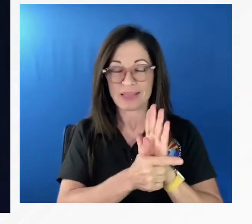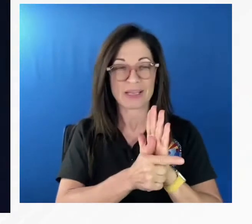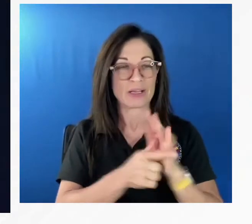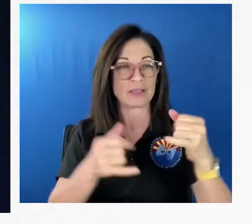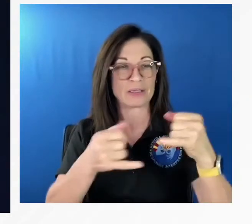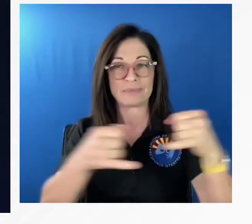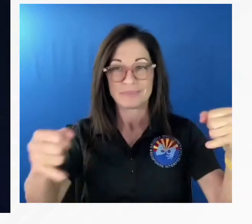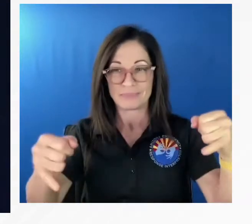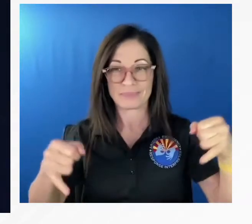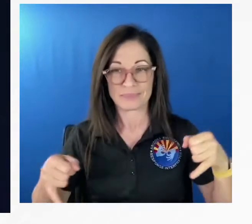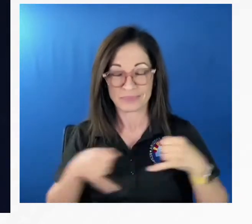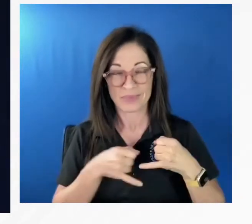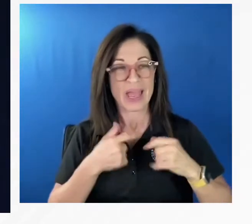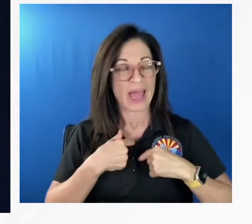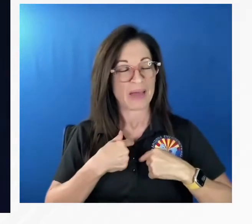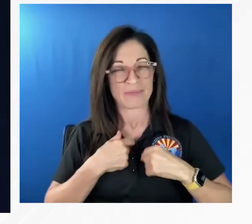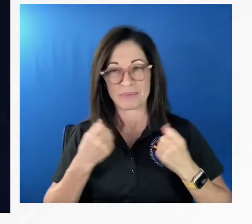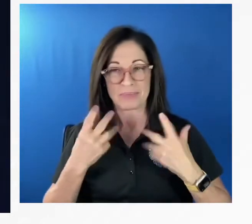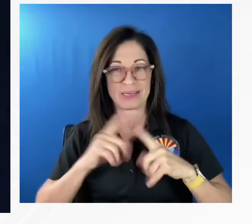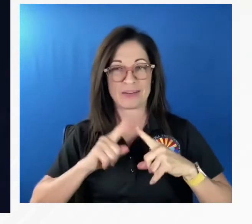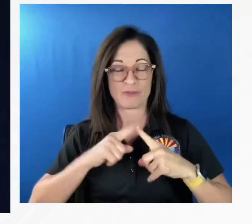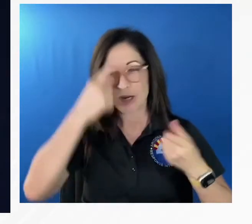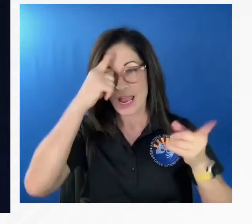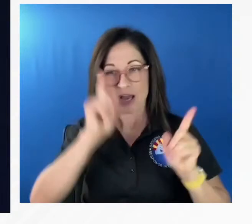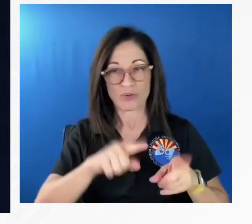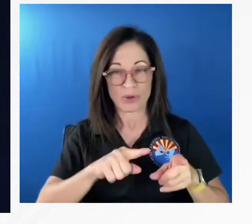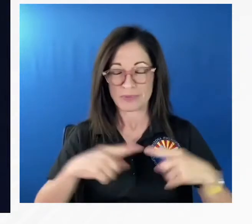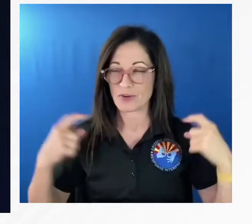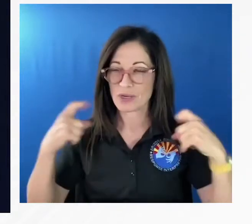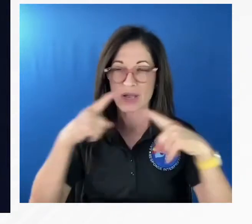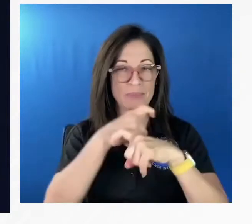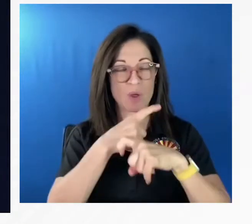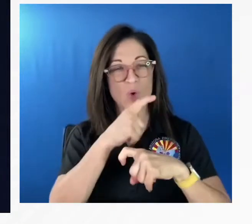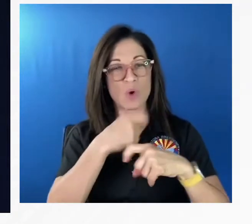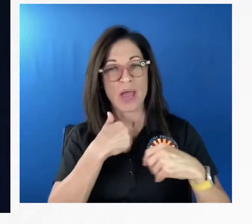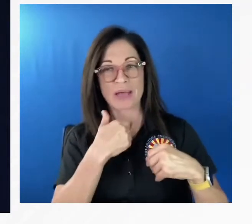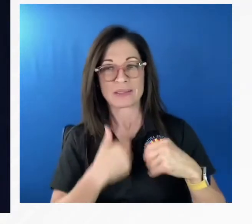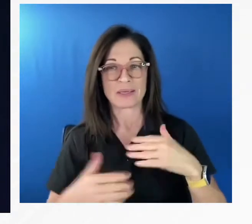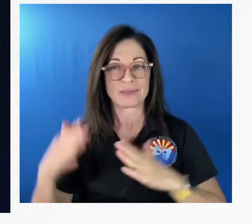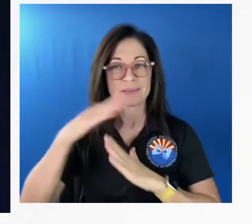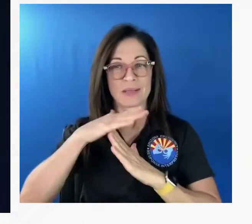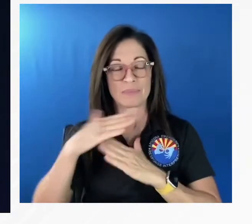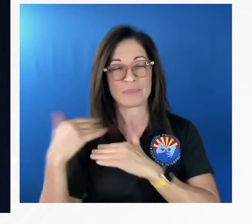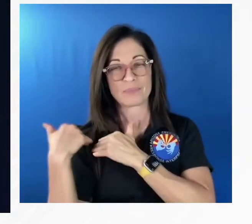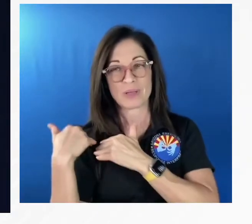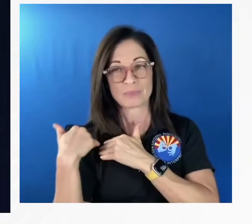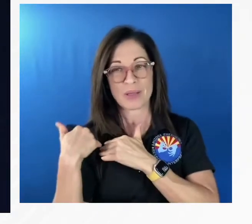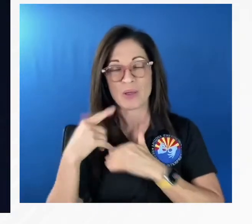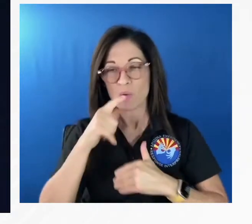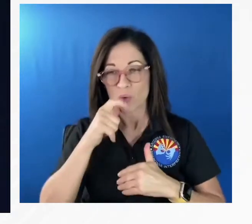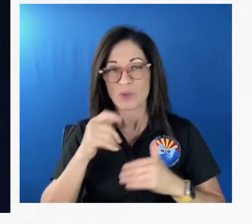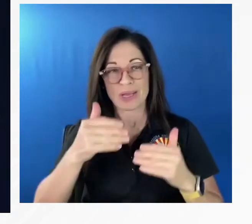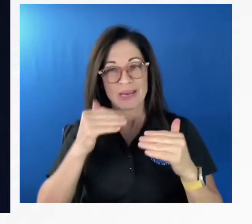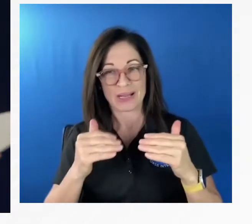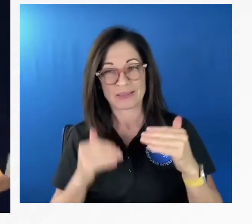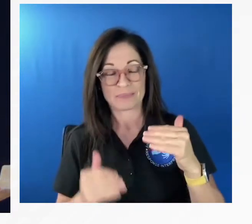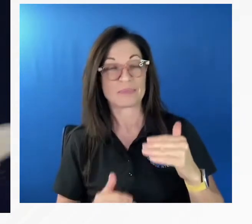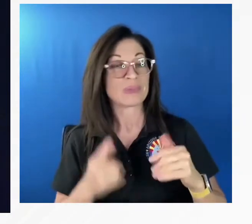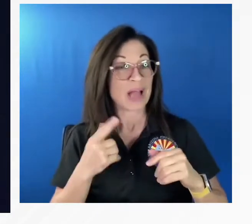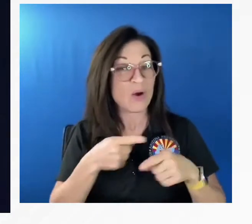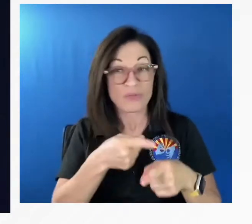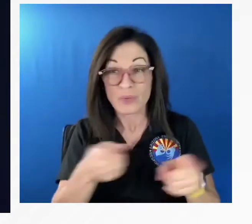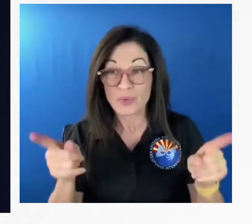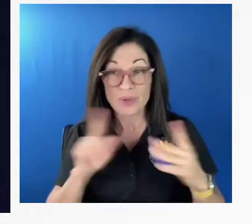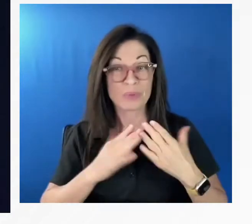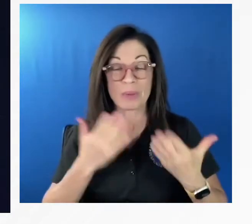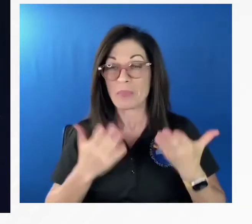of agreements as to who has that primary responsibility. Now, from your vantage point, you may not really notice because you're going